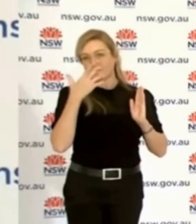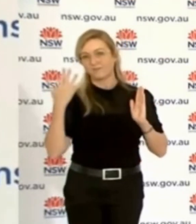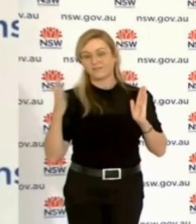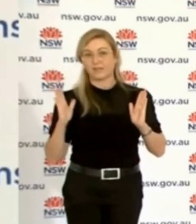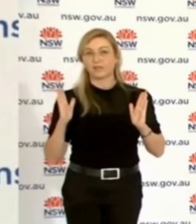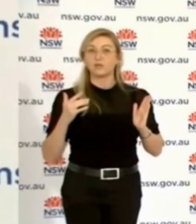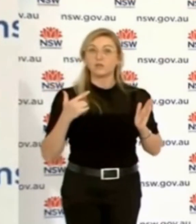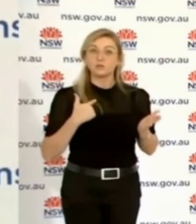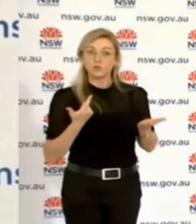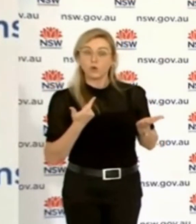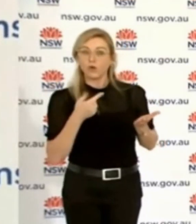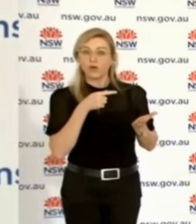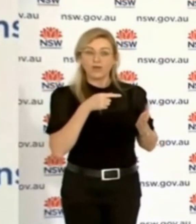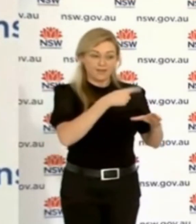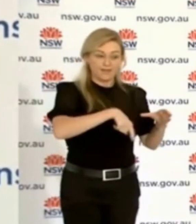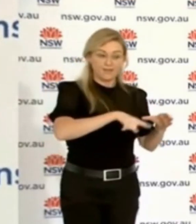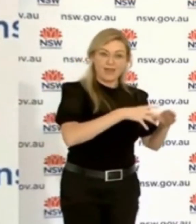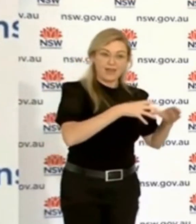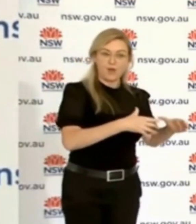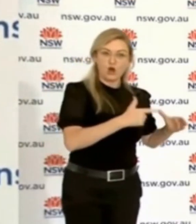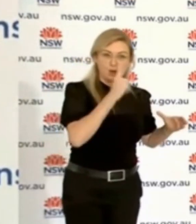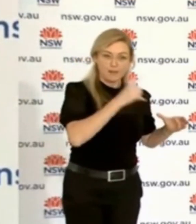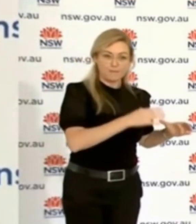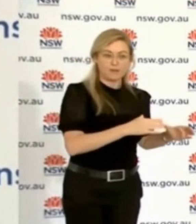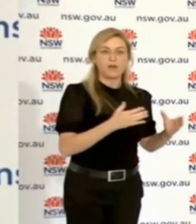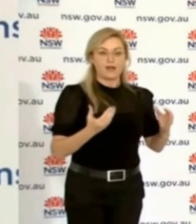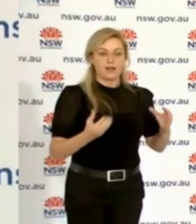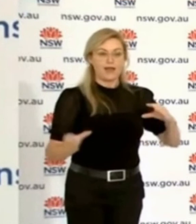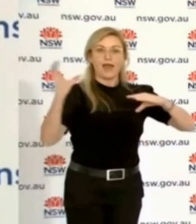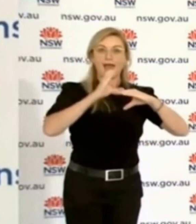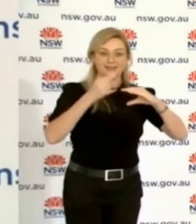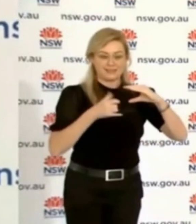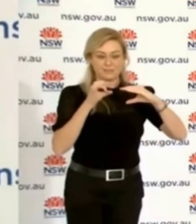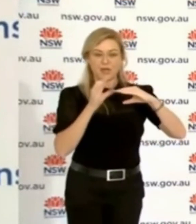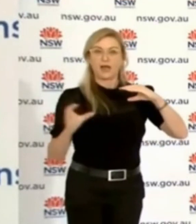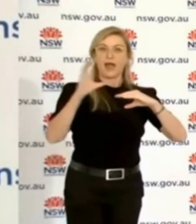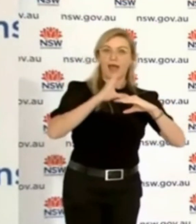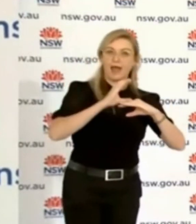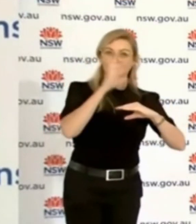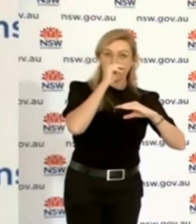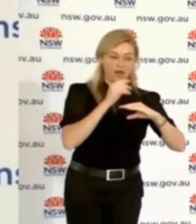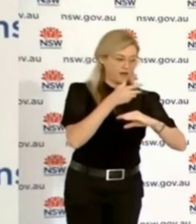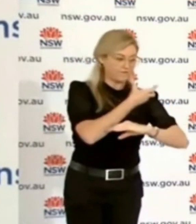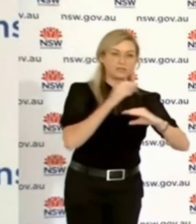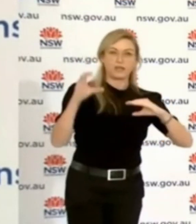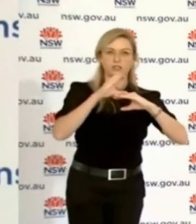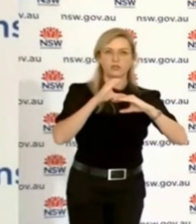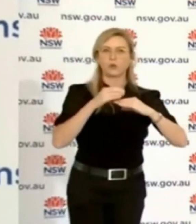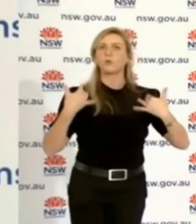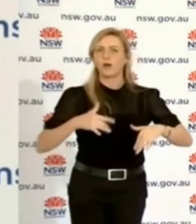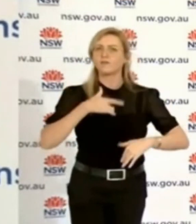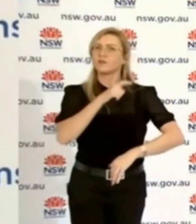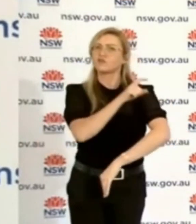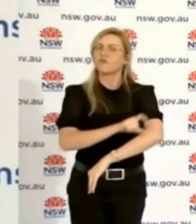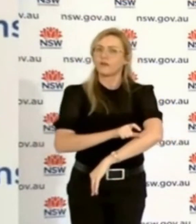15-year-olds vaccinated, and so that all of that gives me a degree of confidence. But the community has to also do these next hard yards. This